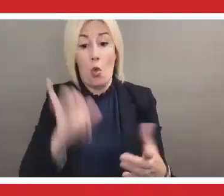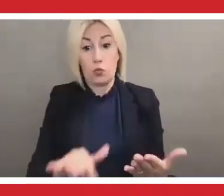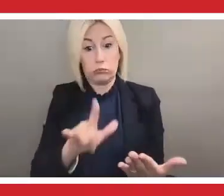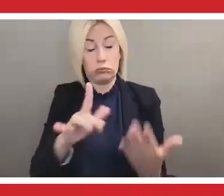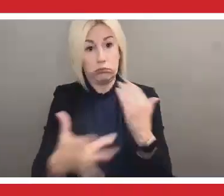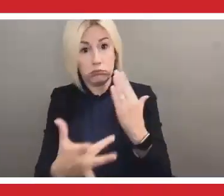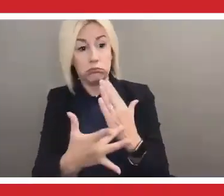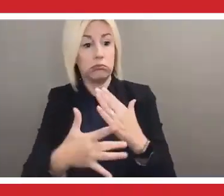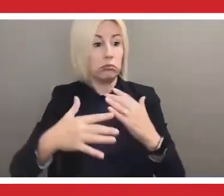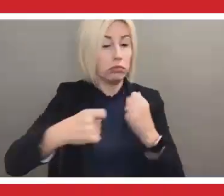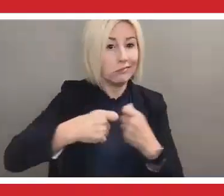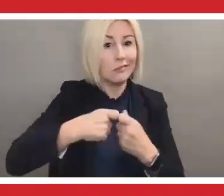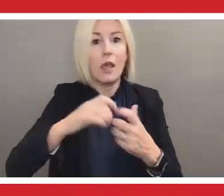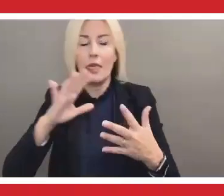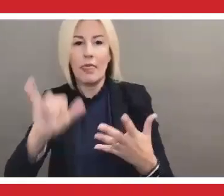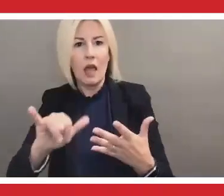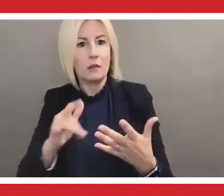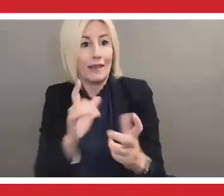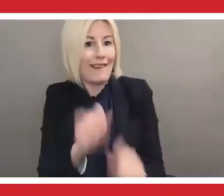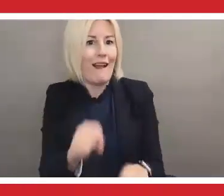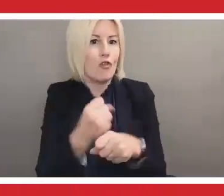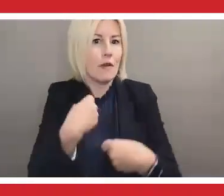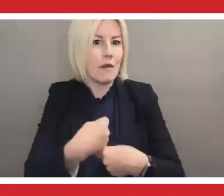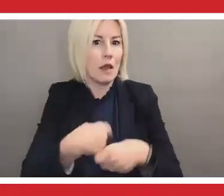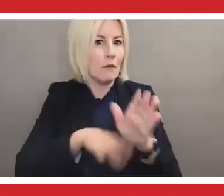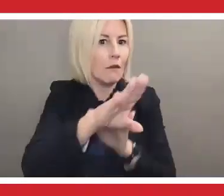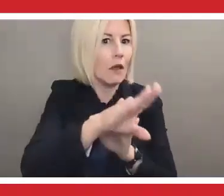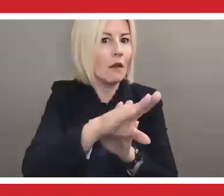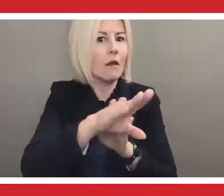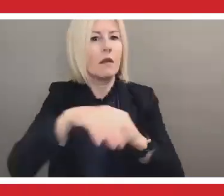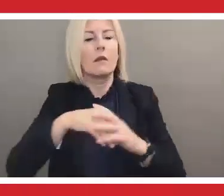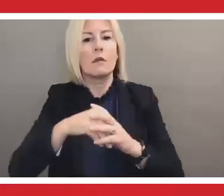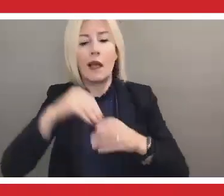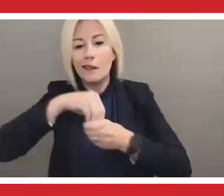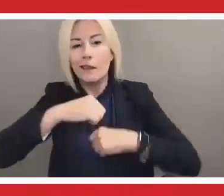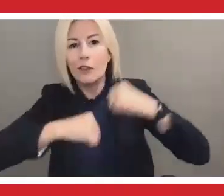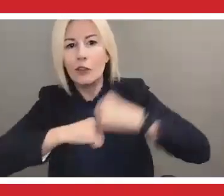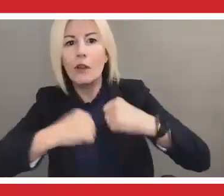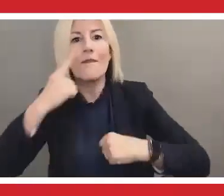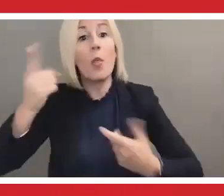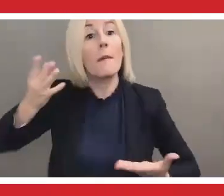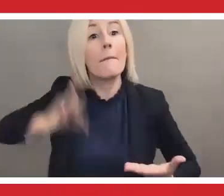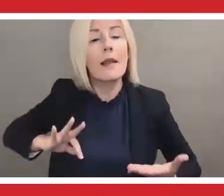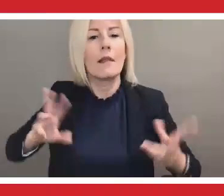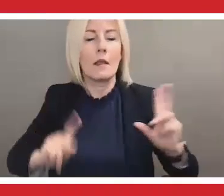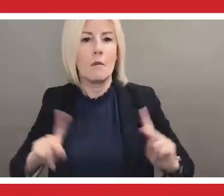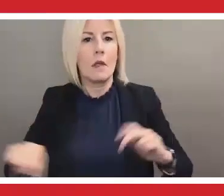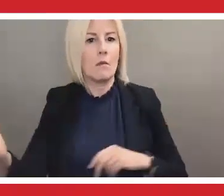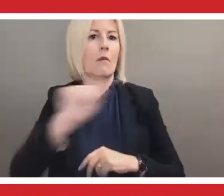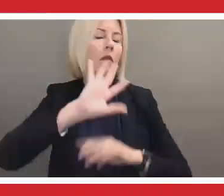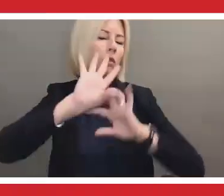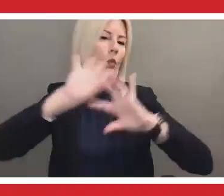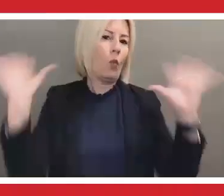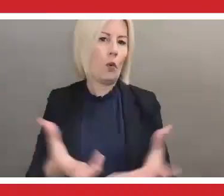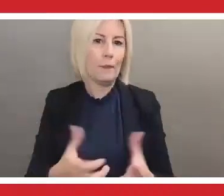digital public goods as the means to create the developed digital infrastructure for the benefit of people worldwide. From